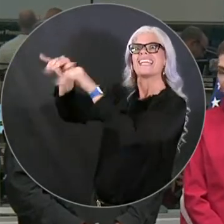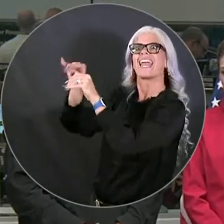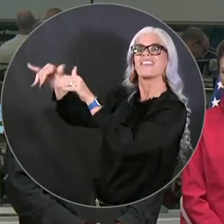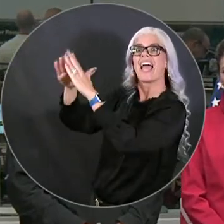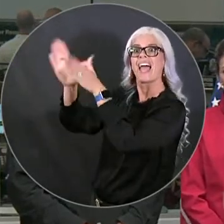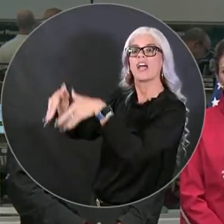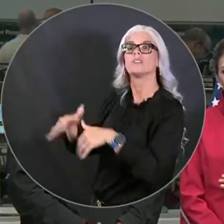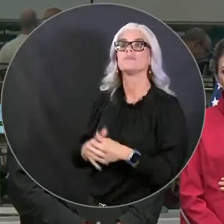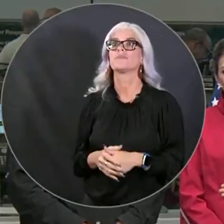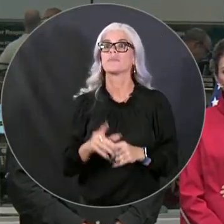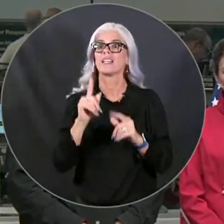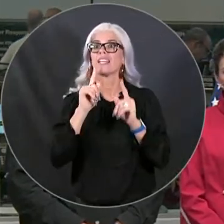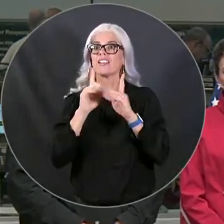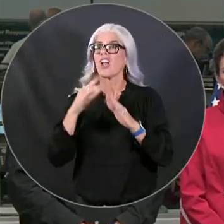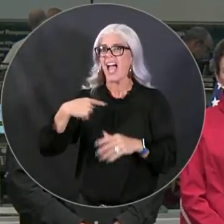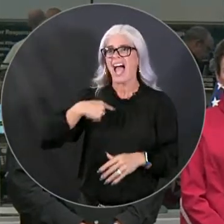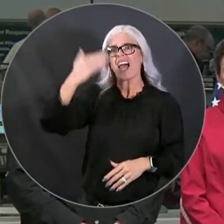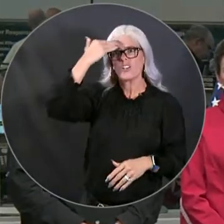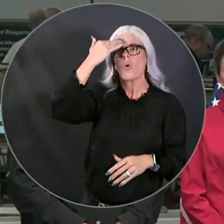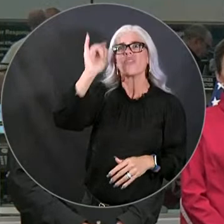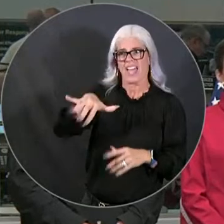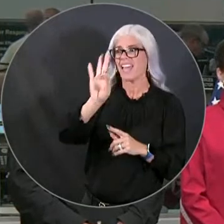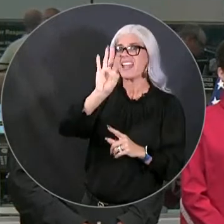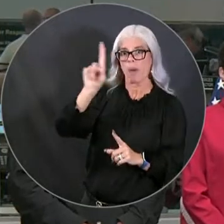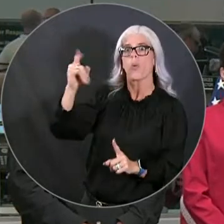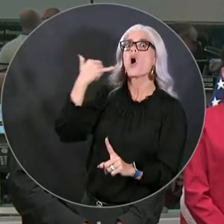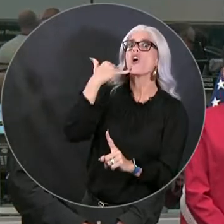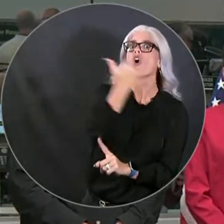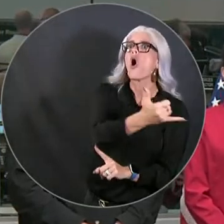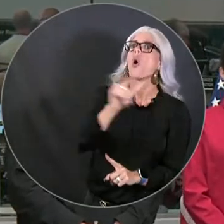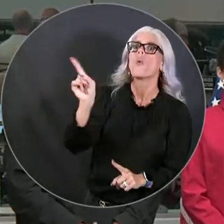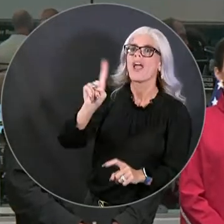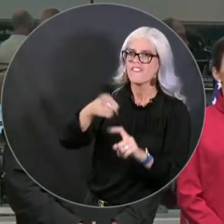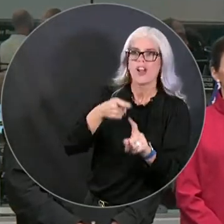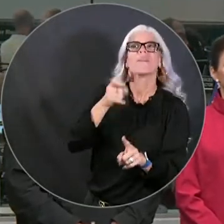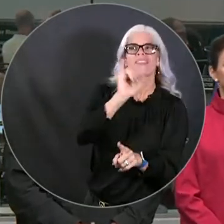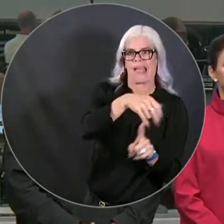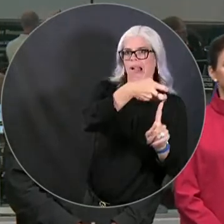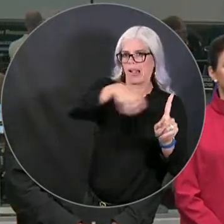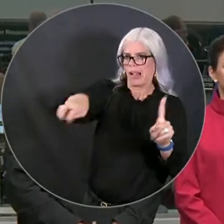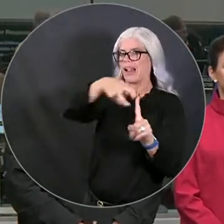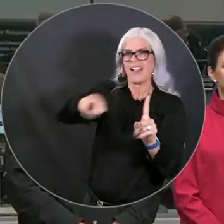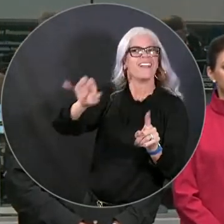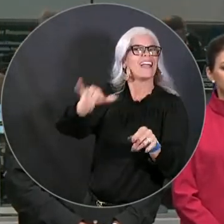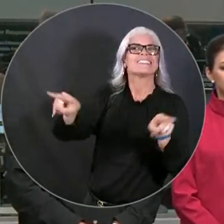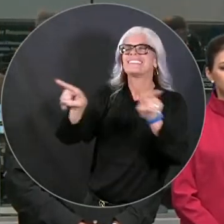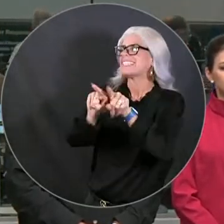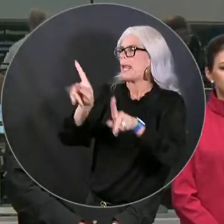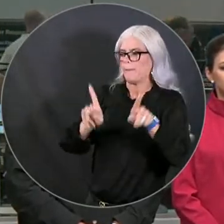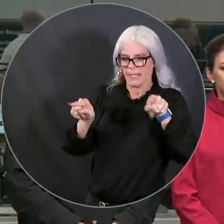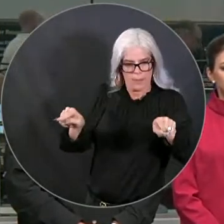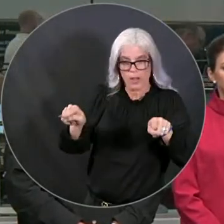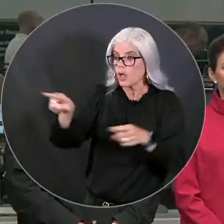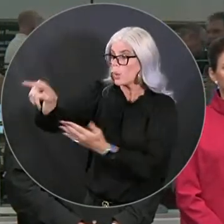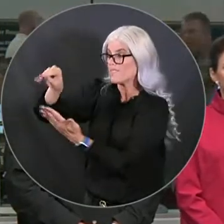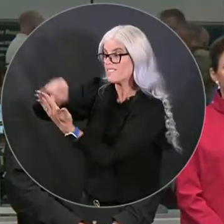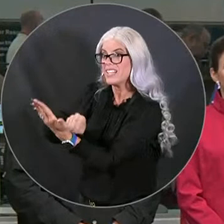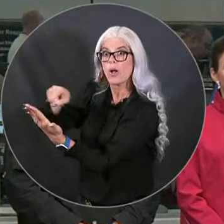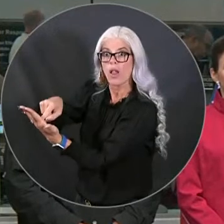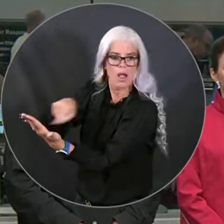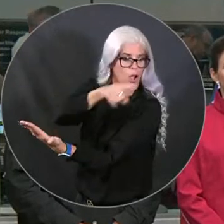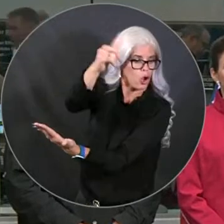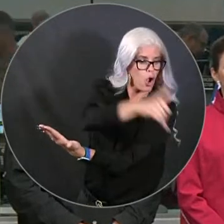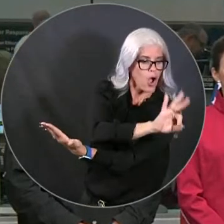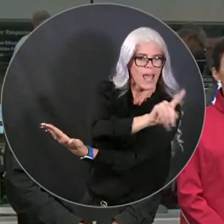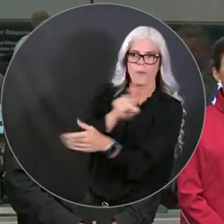those calls are coming from and where those people are signing up from. And you can see the areas. I mean, no one wants to see. I mean, you see 3 foot of